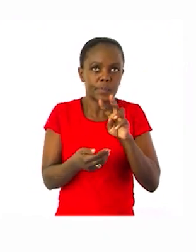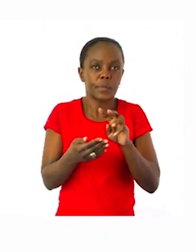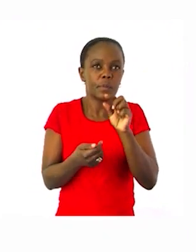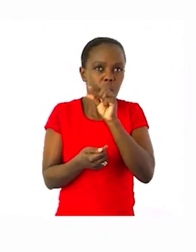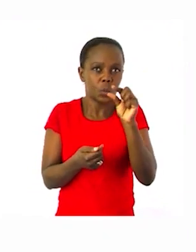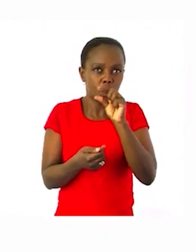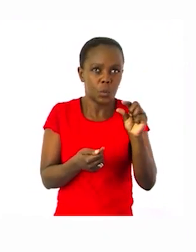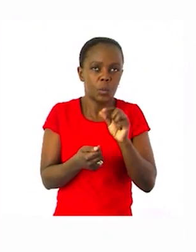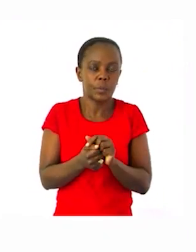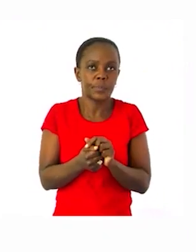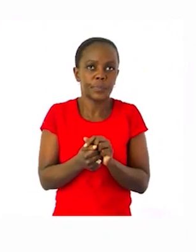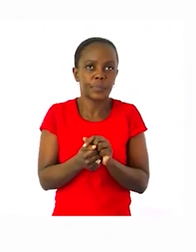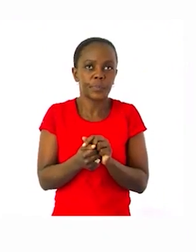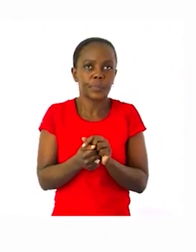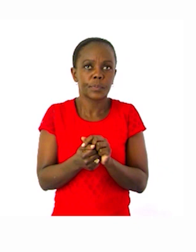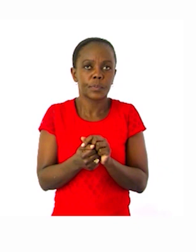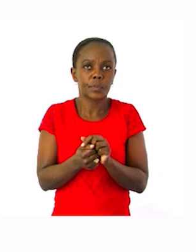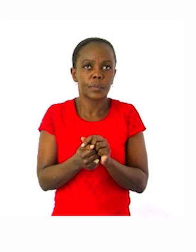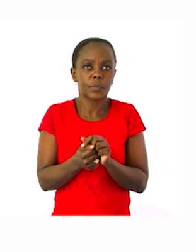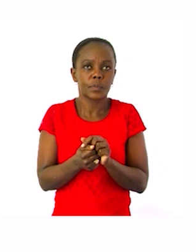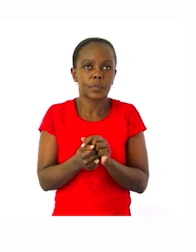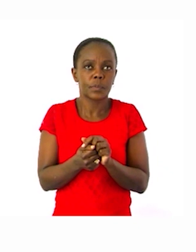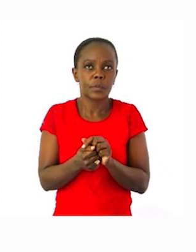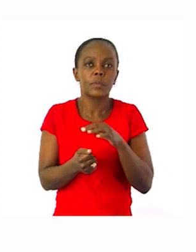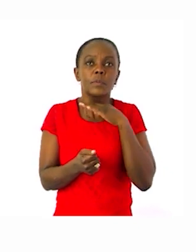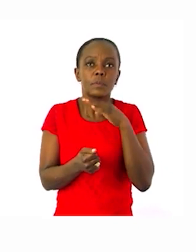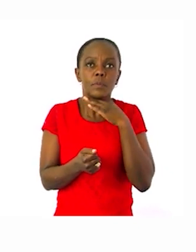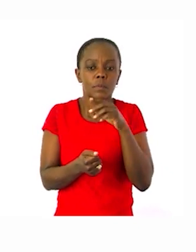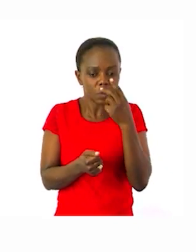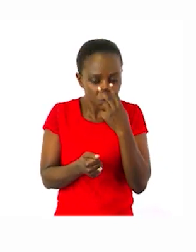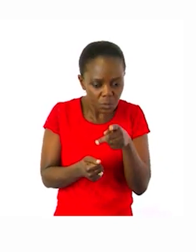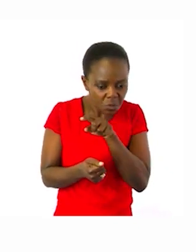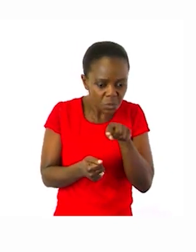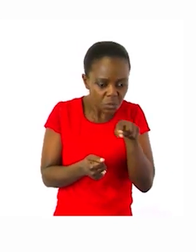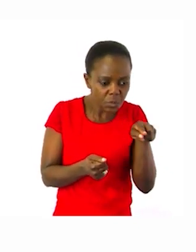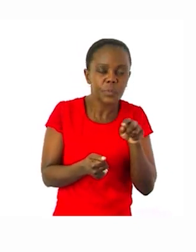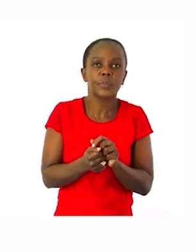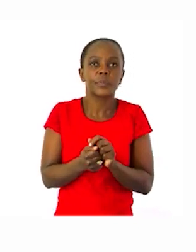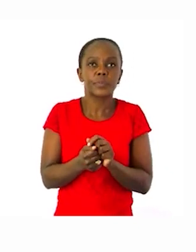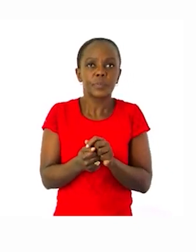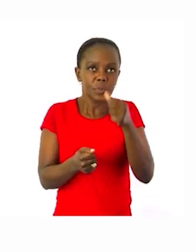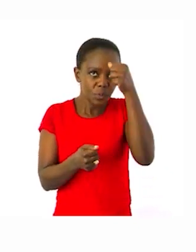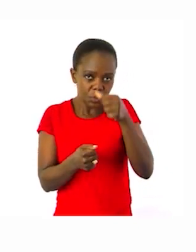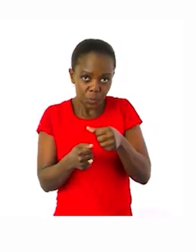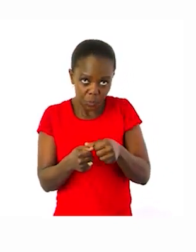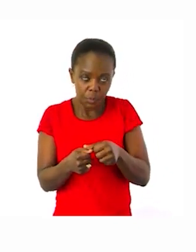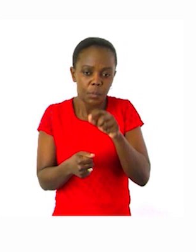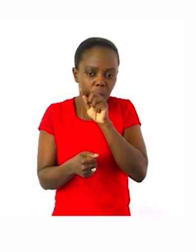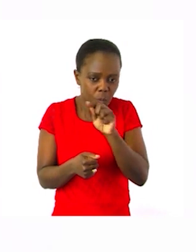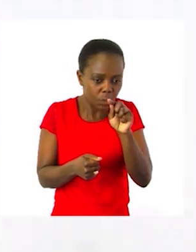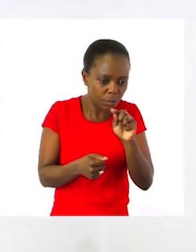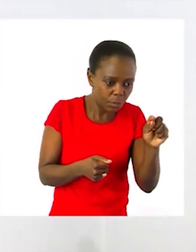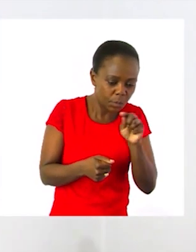and then we'll find them in the passages that I'm going to read for you. Remember to underline the